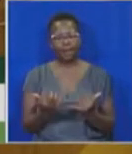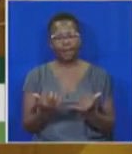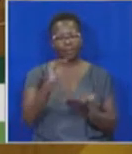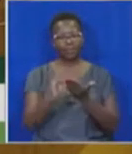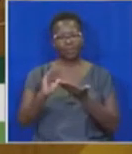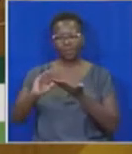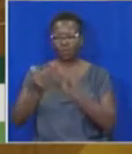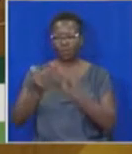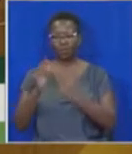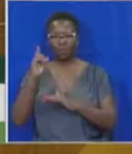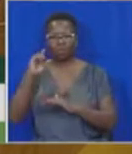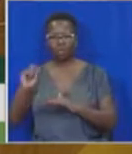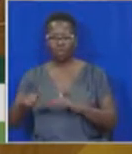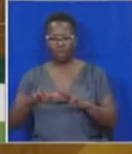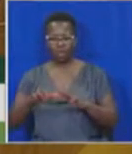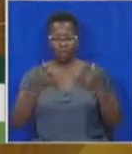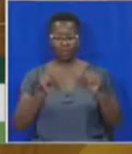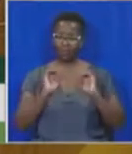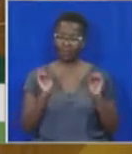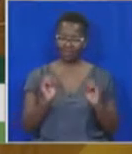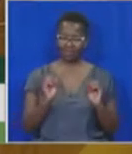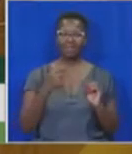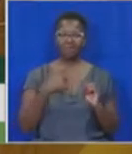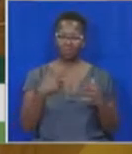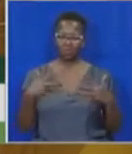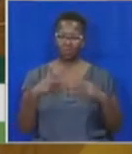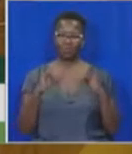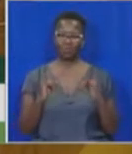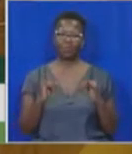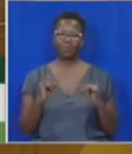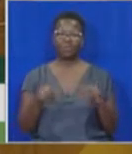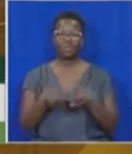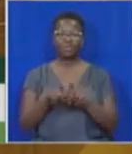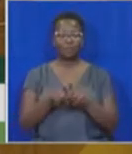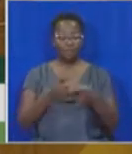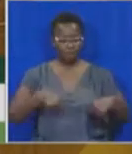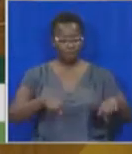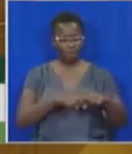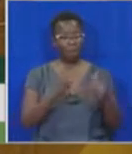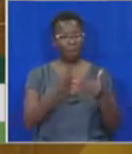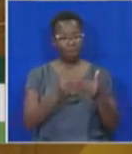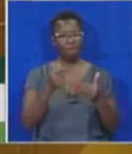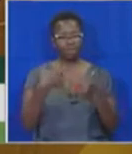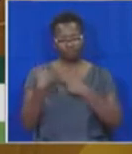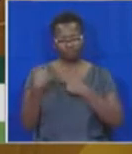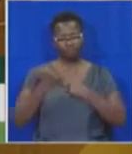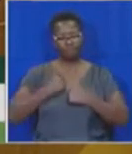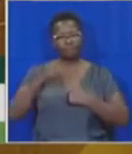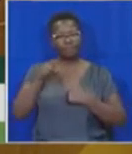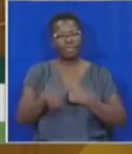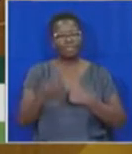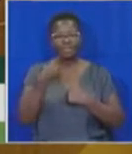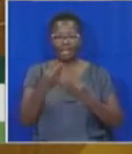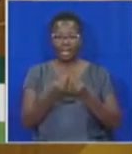Parliament's inadequate oversight is devastating, and we stand collectively responsible even as we interrogate the situation to make sure nothing